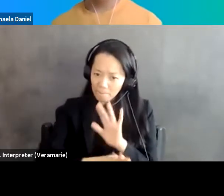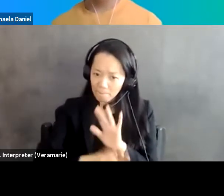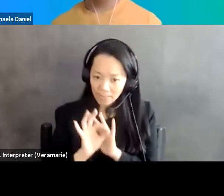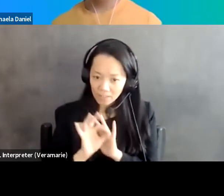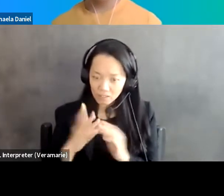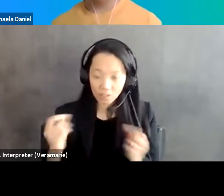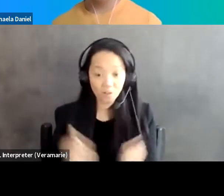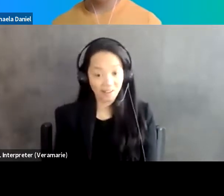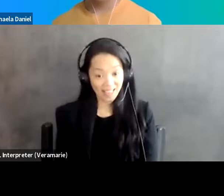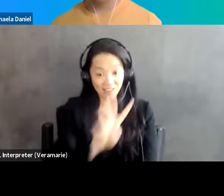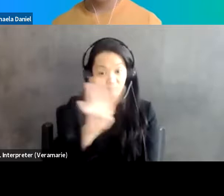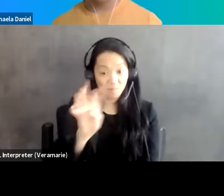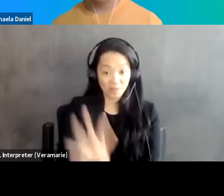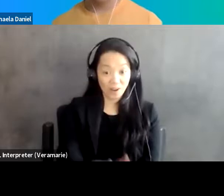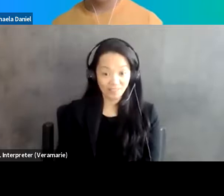Big question.